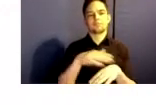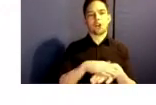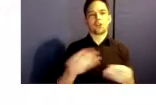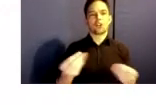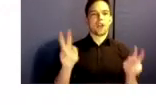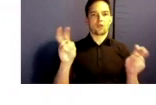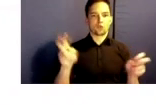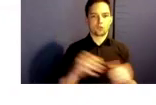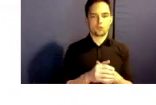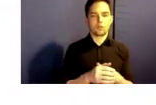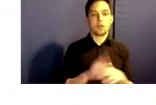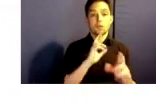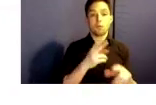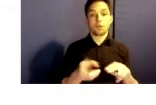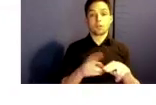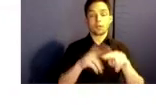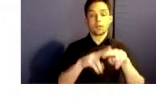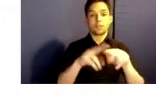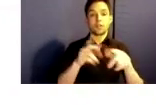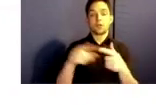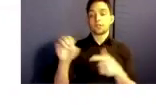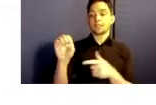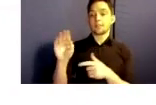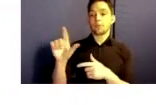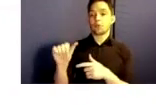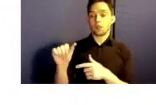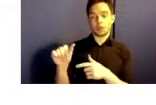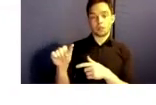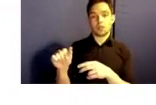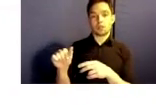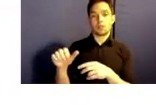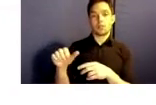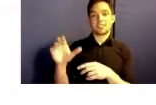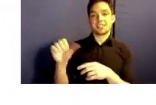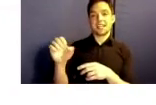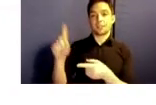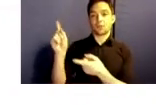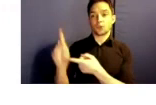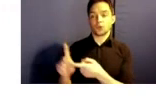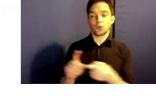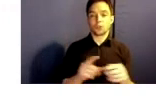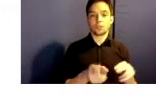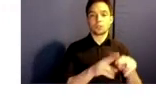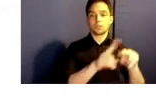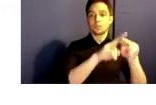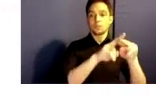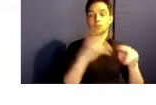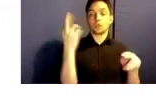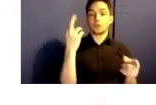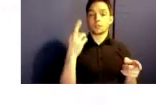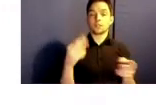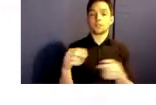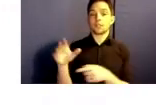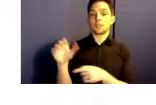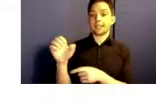reporting increased as the number of Ebola cases reduced. And what came out of that was the majority of cases